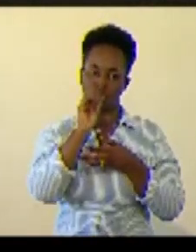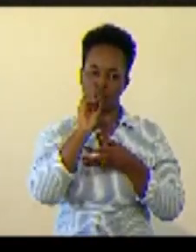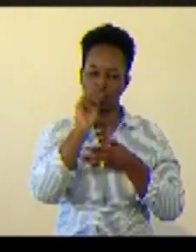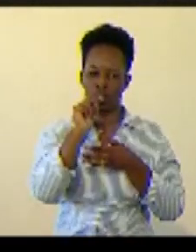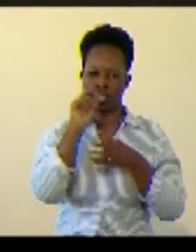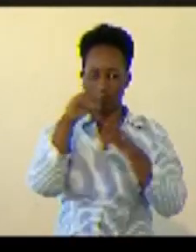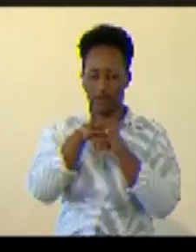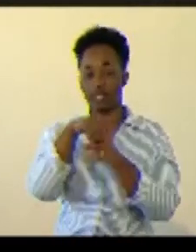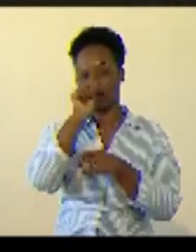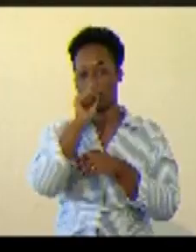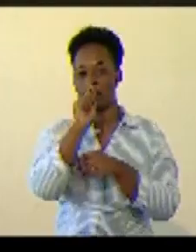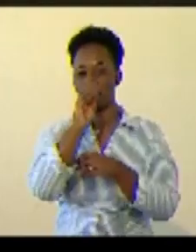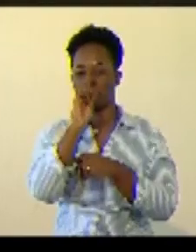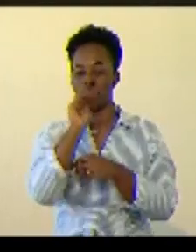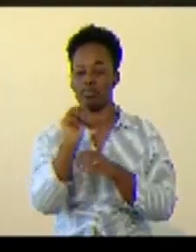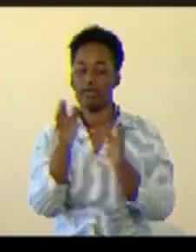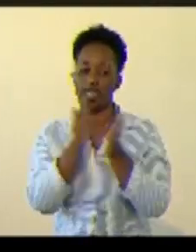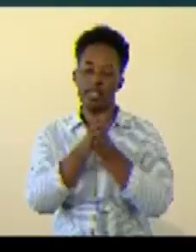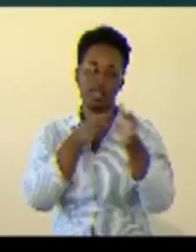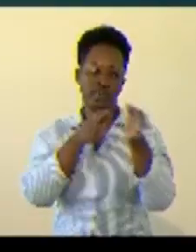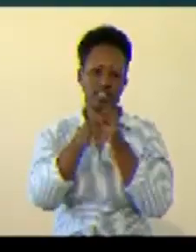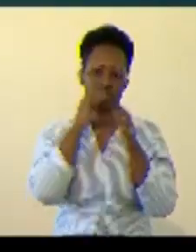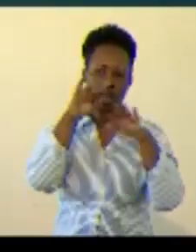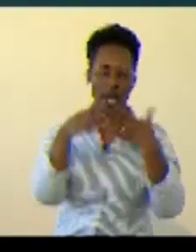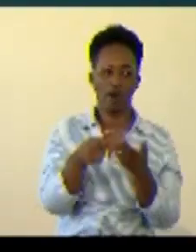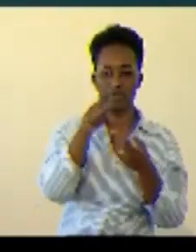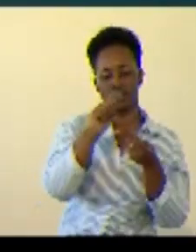And we explain how it varies in the periodic table.